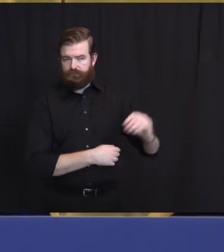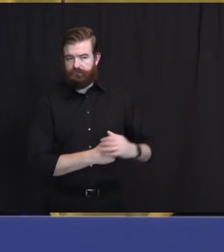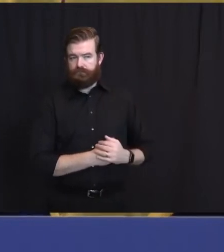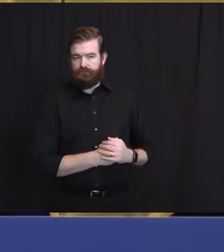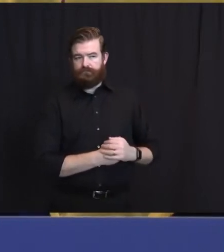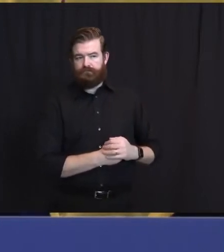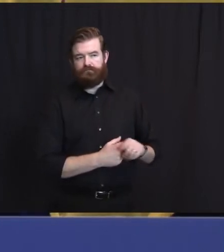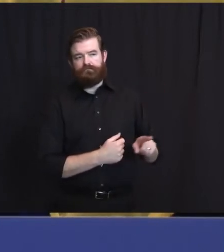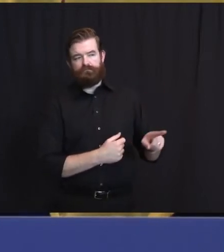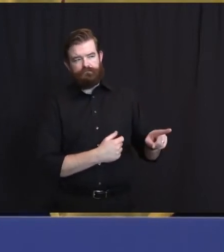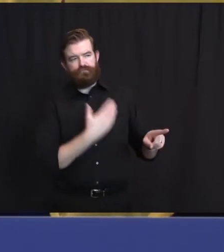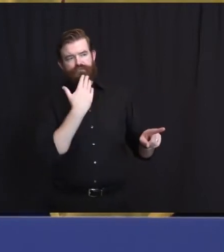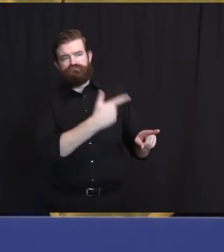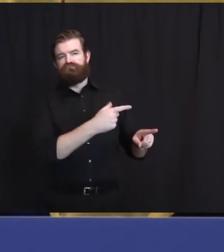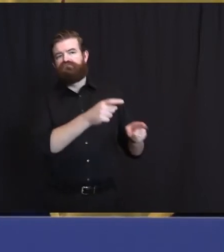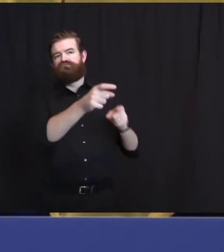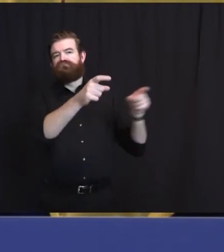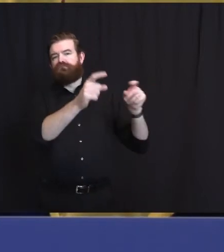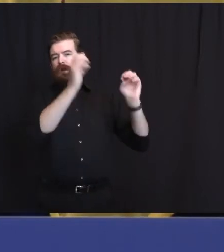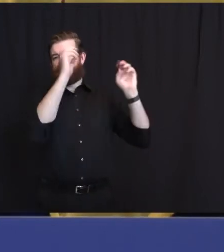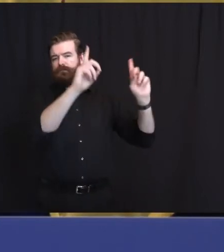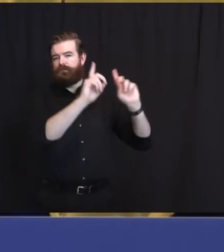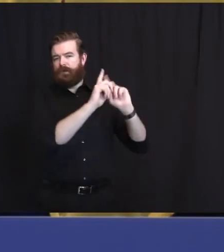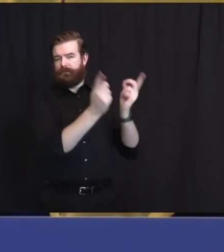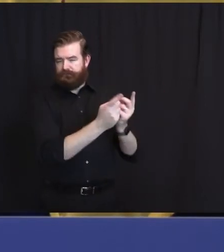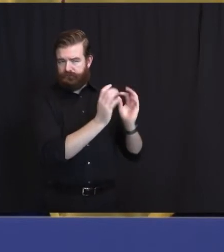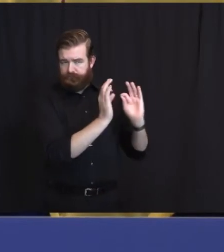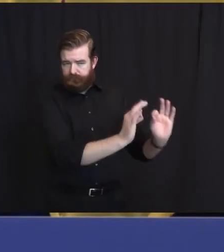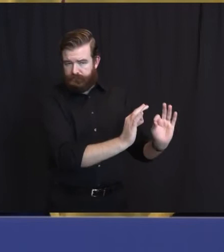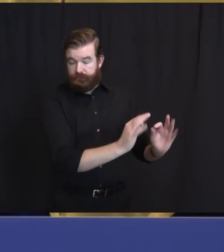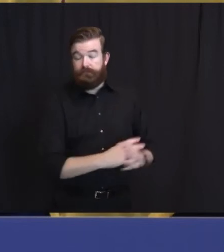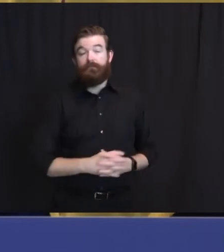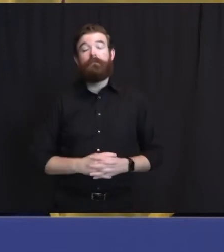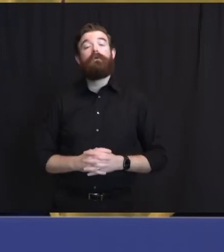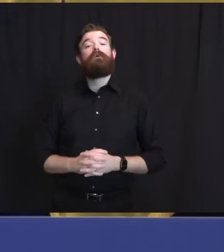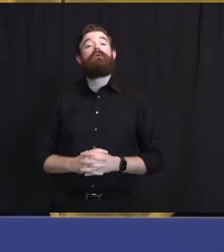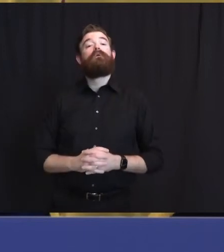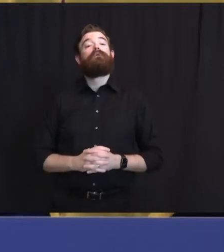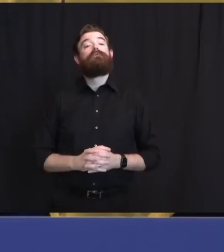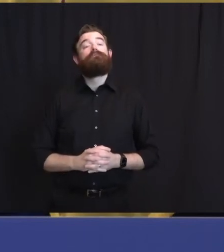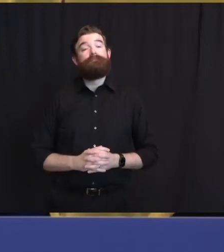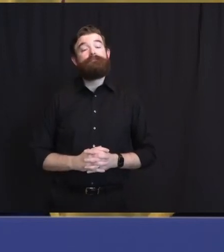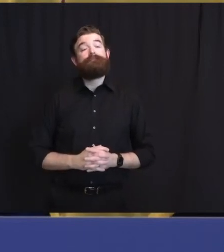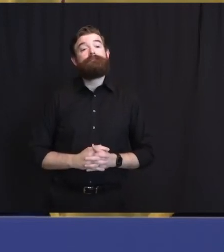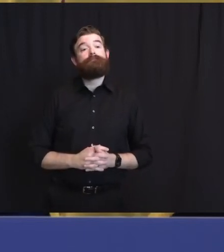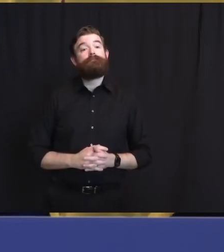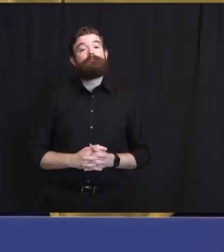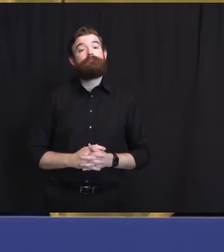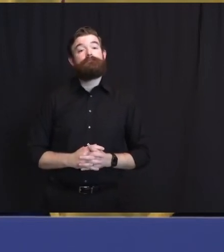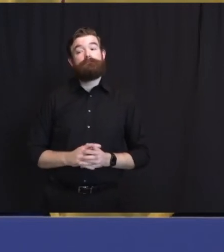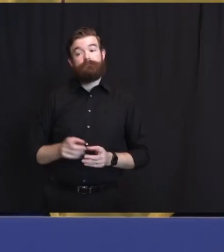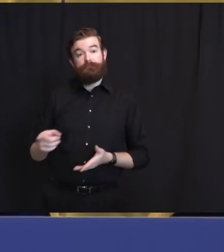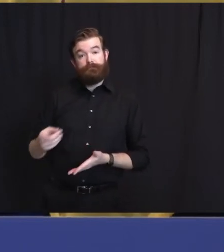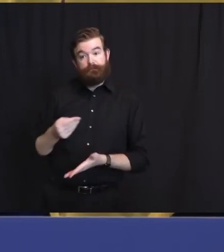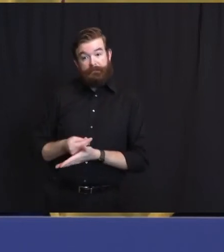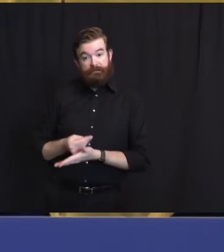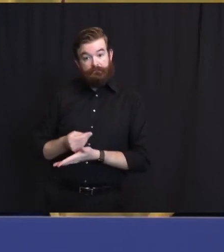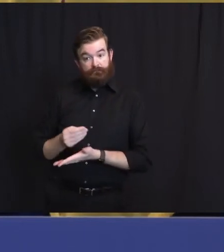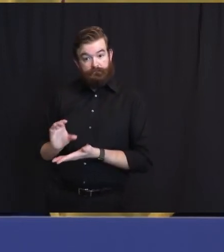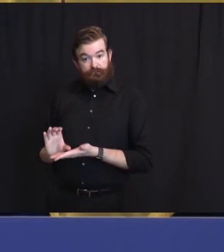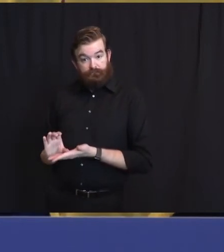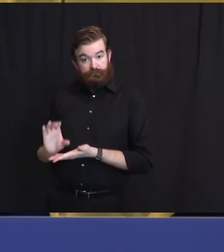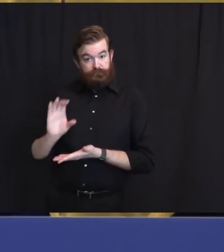Education. There isn't a better investment dollar in anywhere that I know of, but certainly within